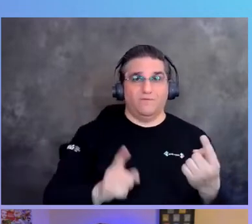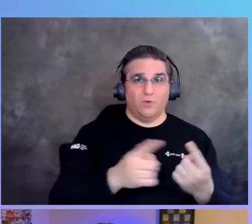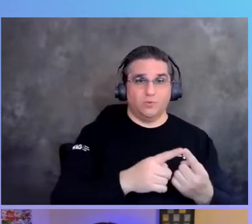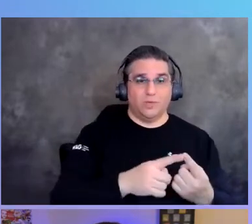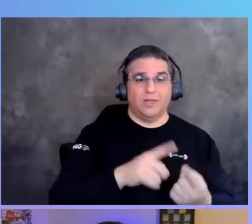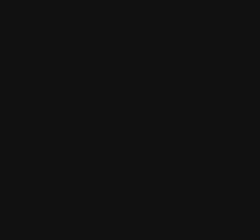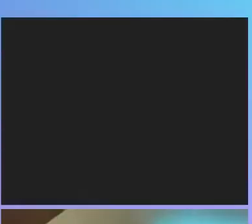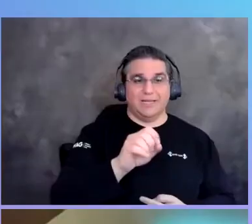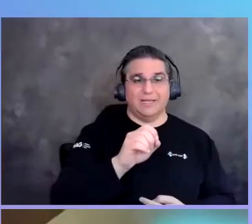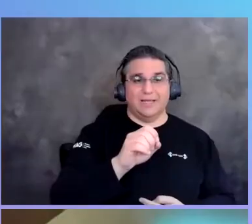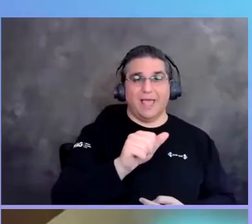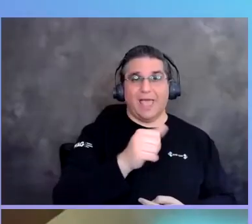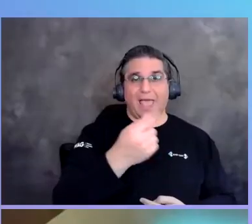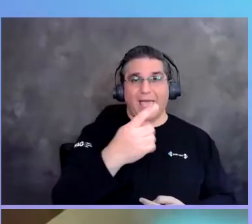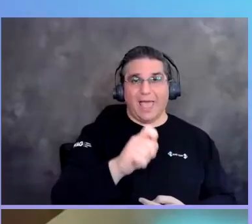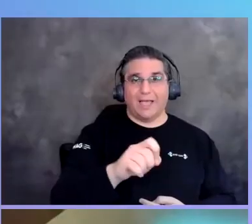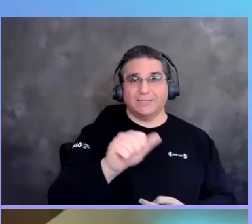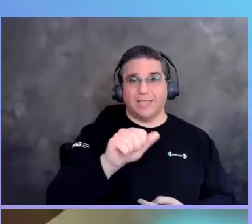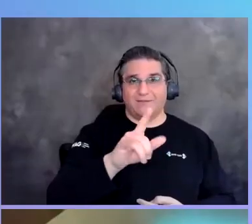Noe.